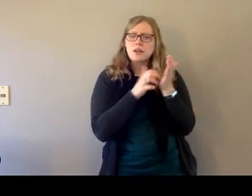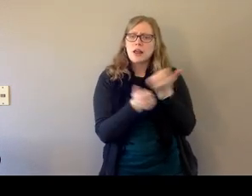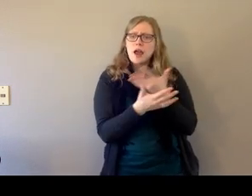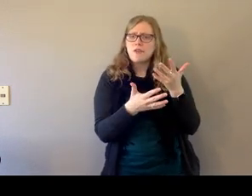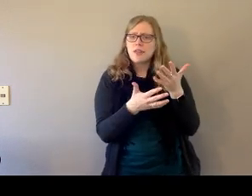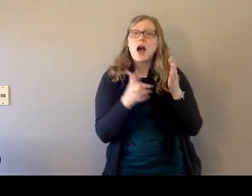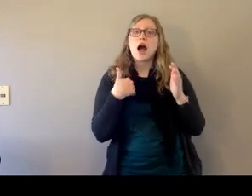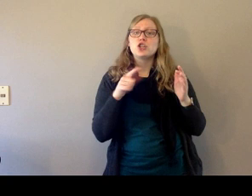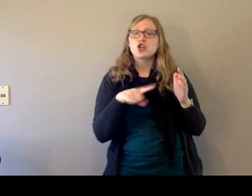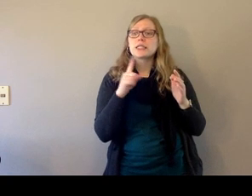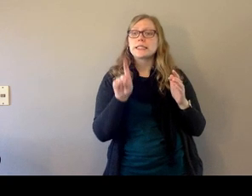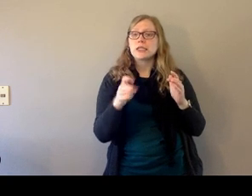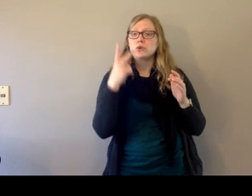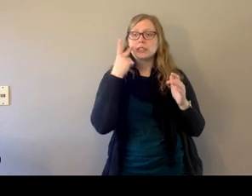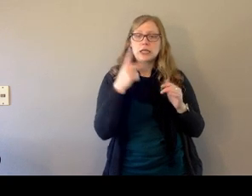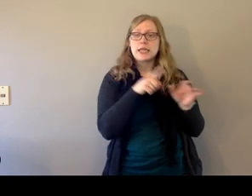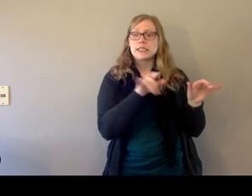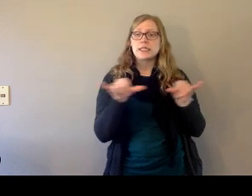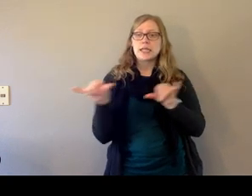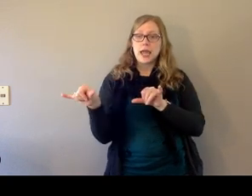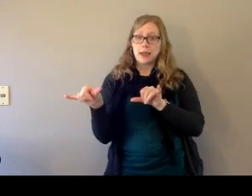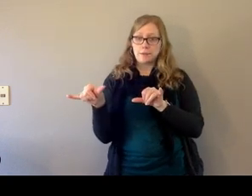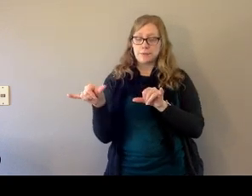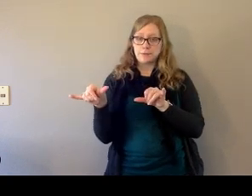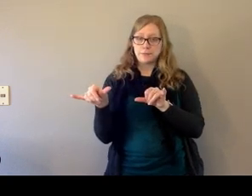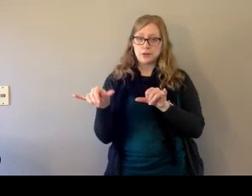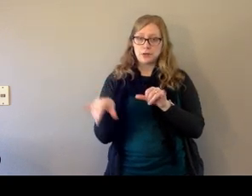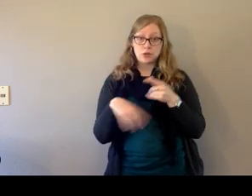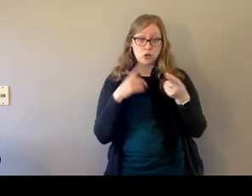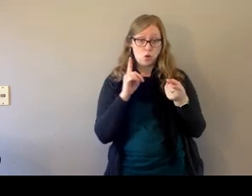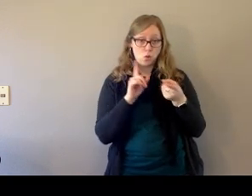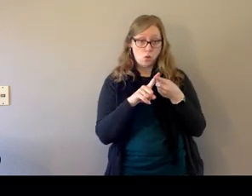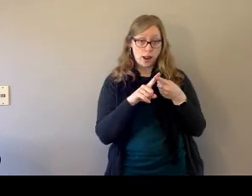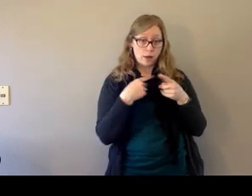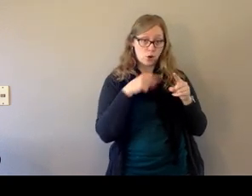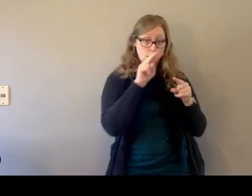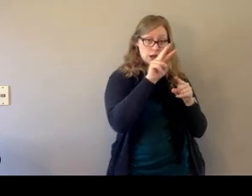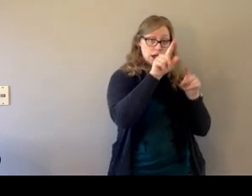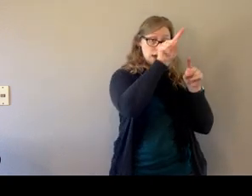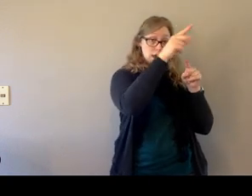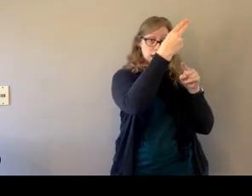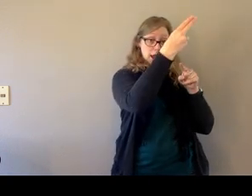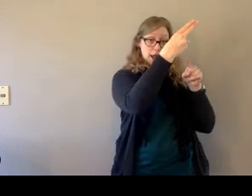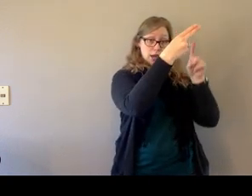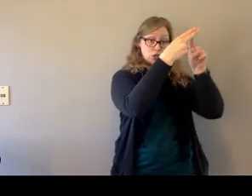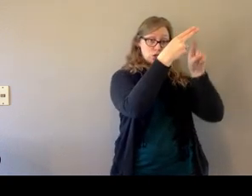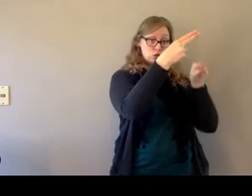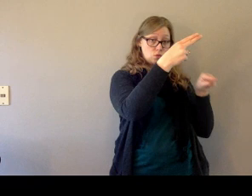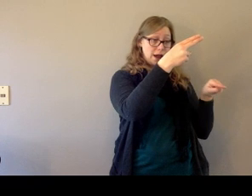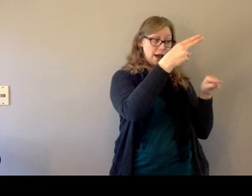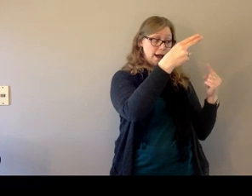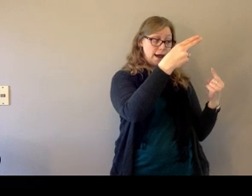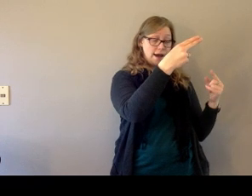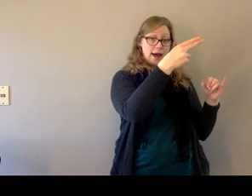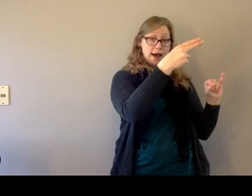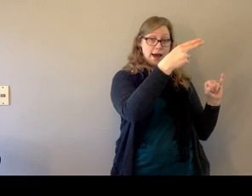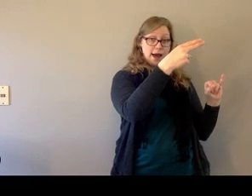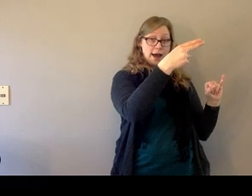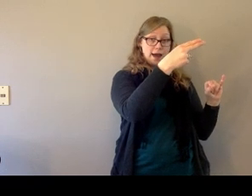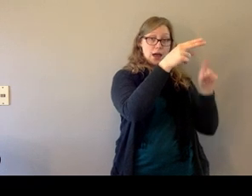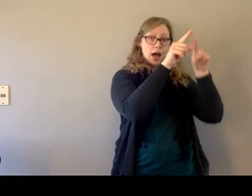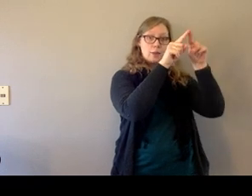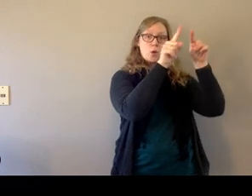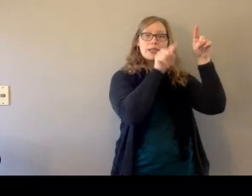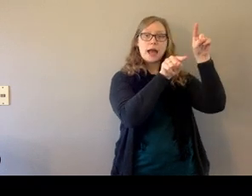same. And so I can see that when I'm going from h to I, I'm going down to, the change in y is down